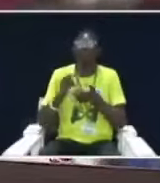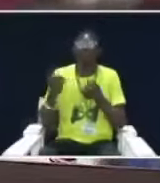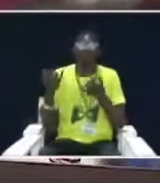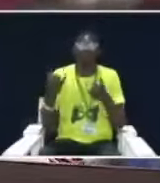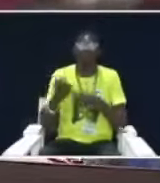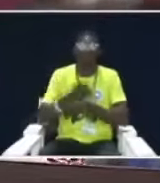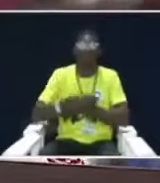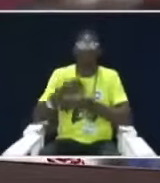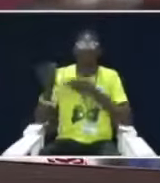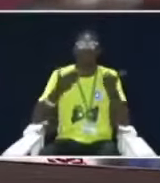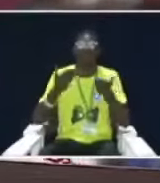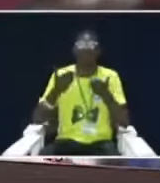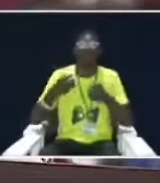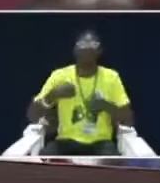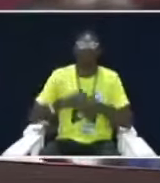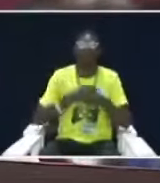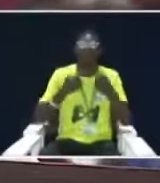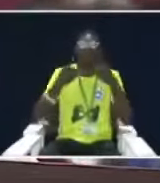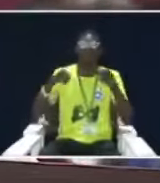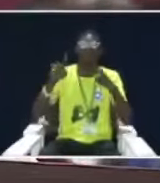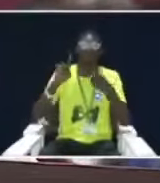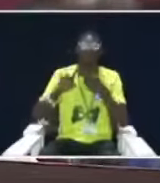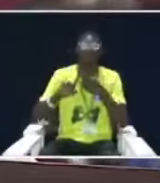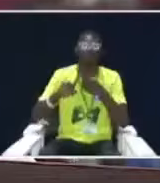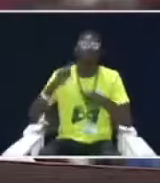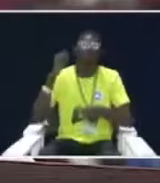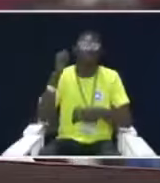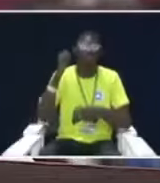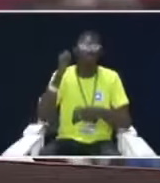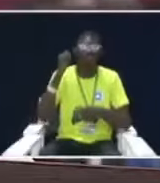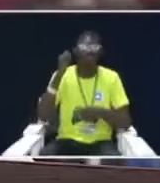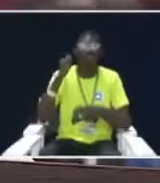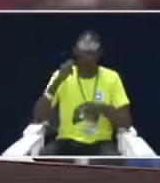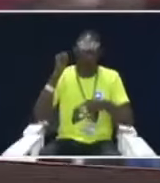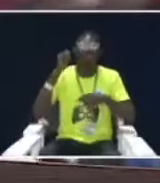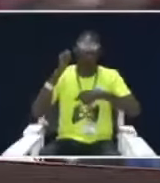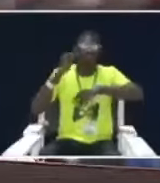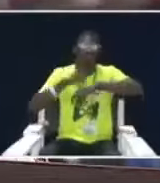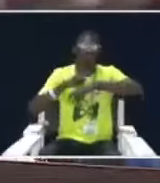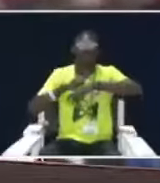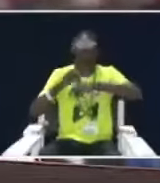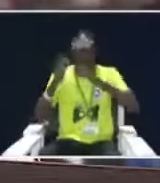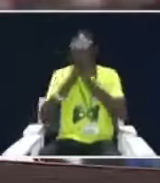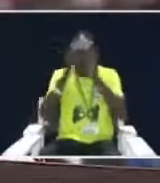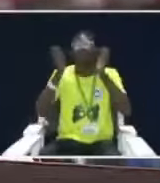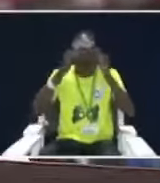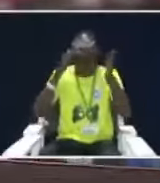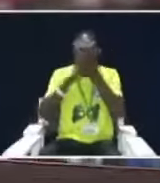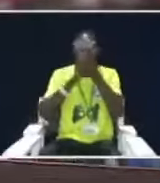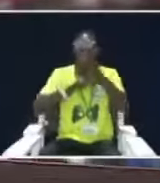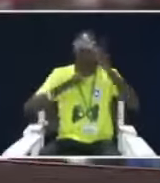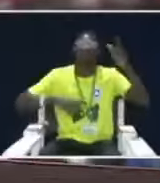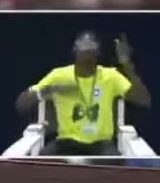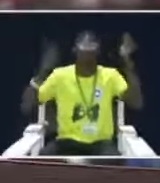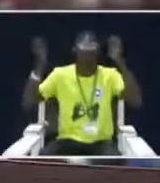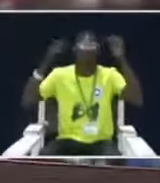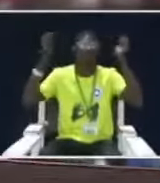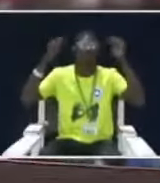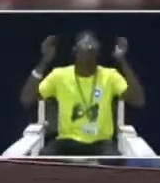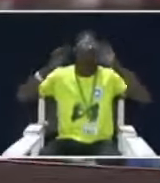service. We've come to testimonies. Praise God. Praise the name of the